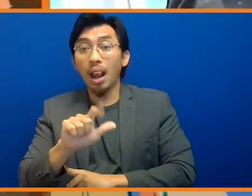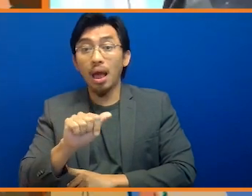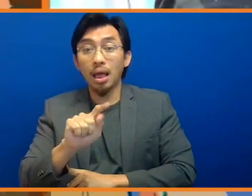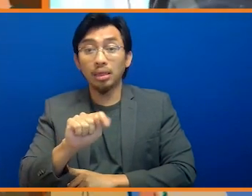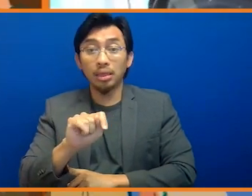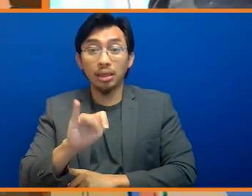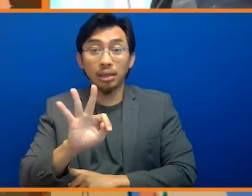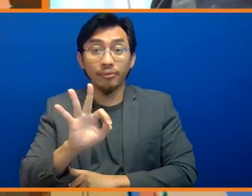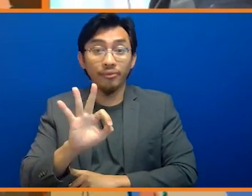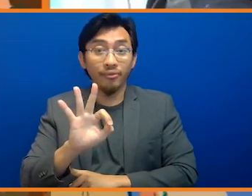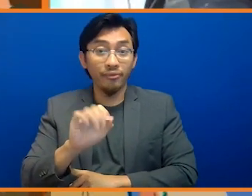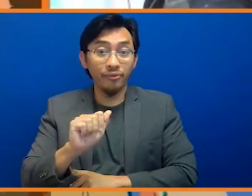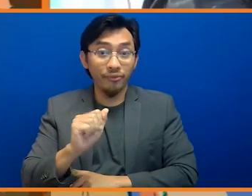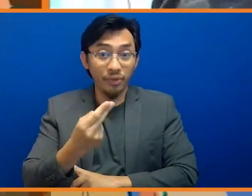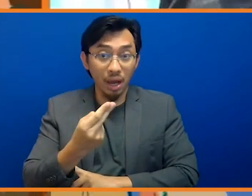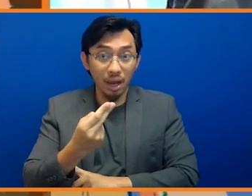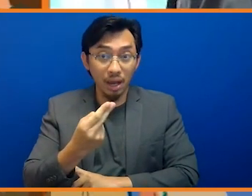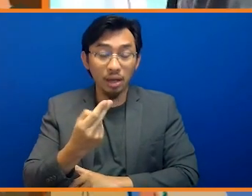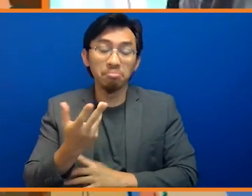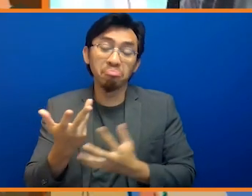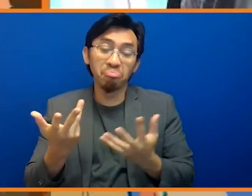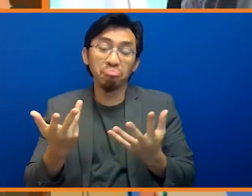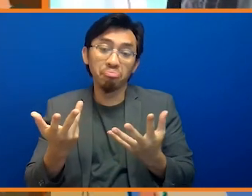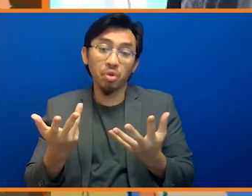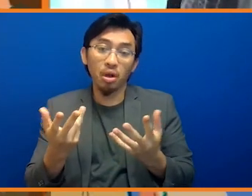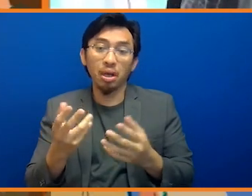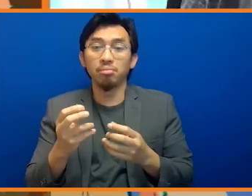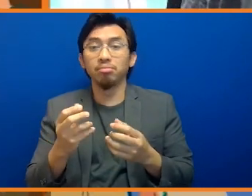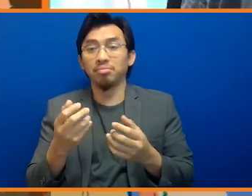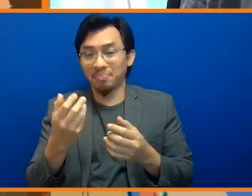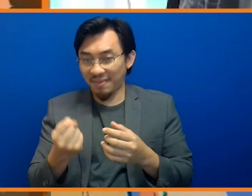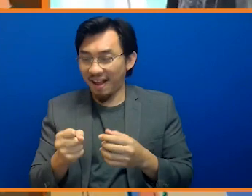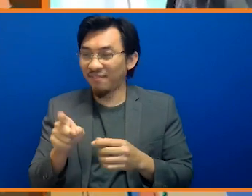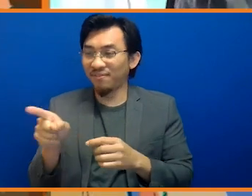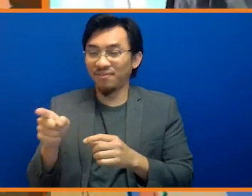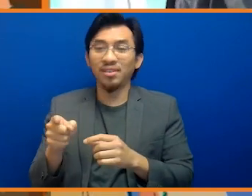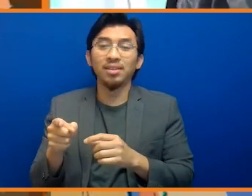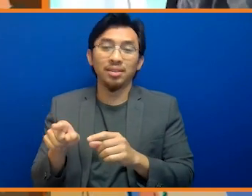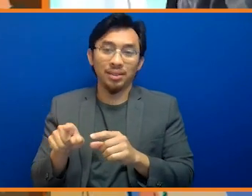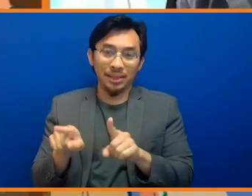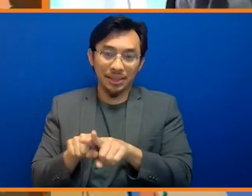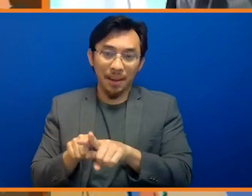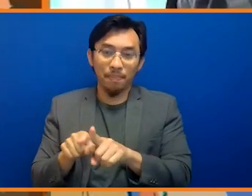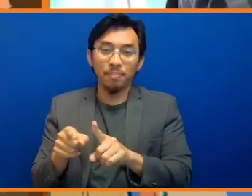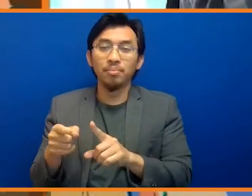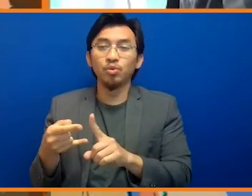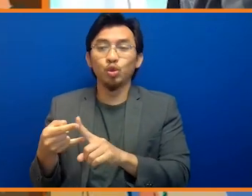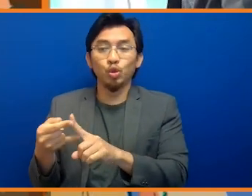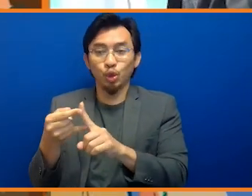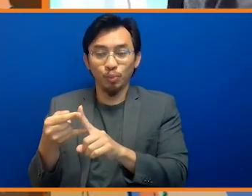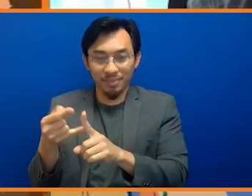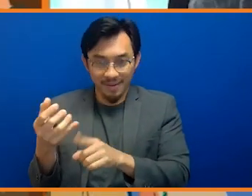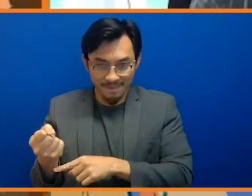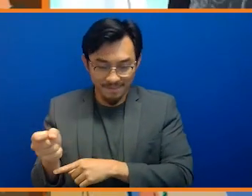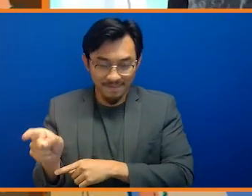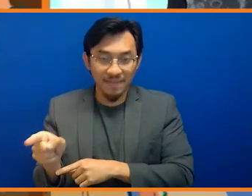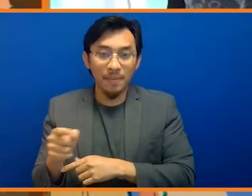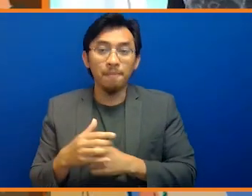Latifa. Okay. So, and also from the Zoom online,